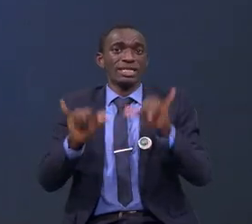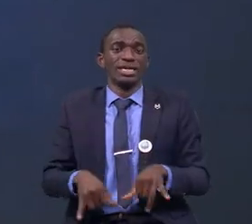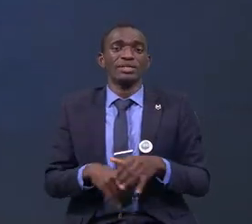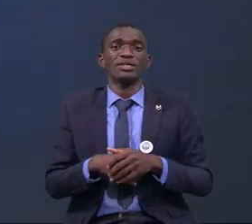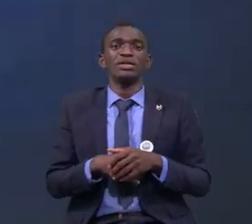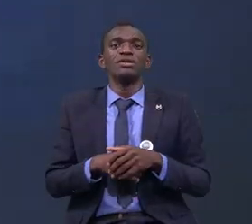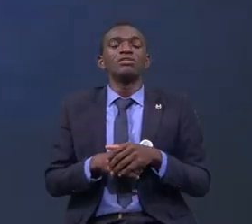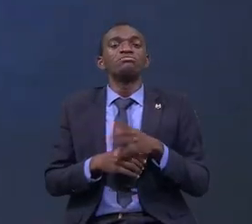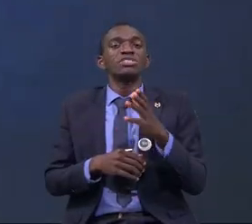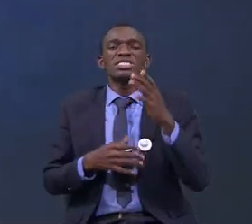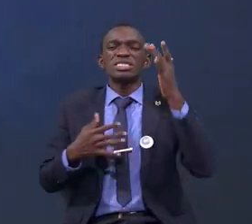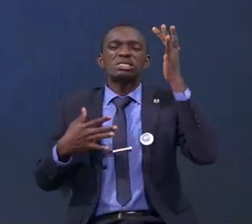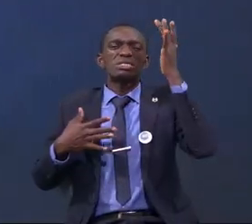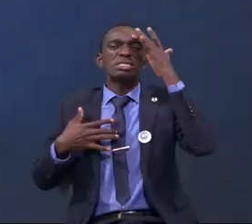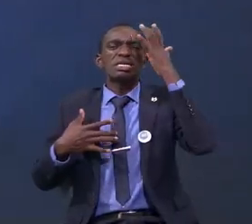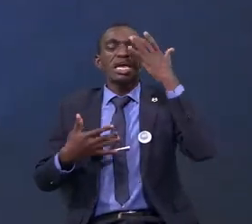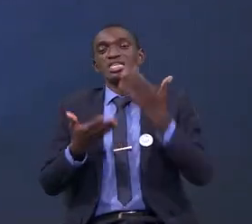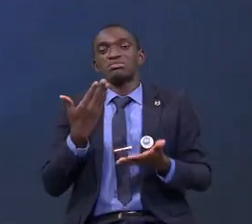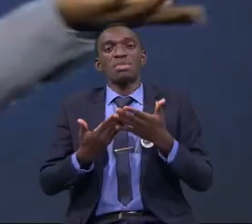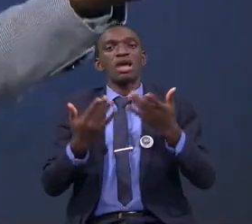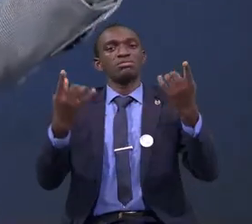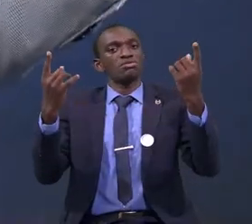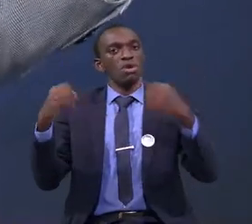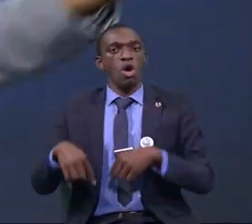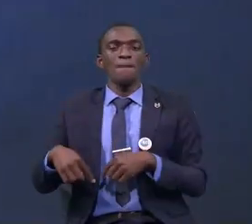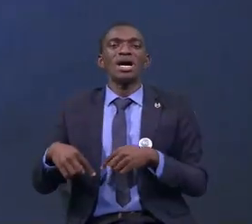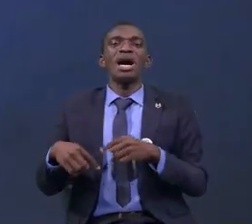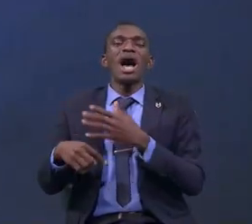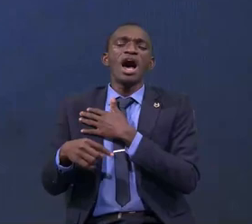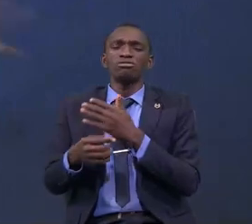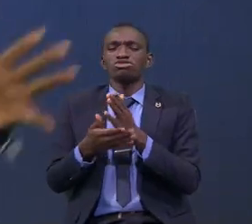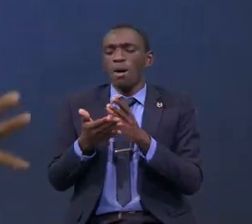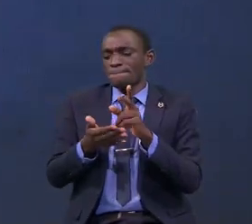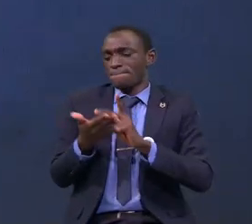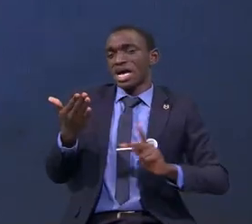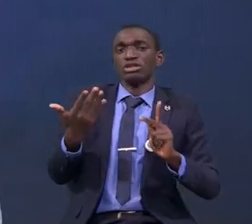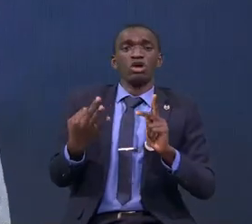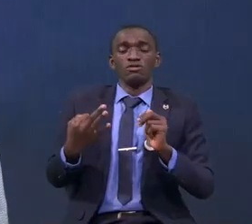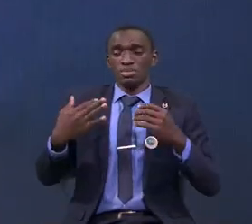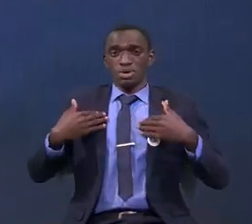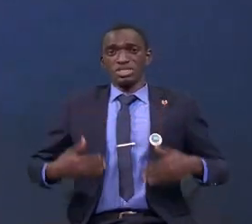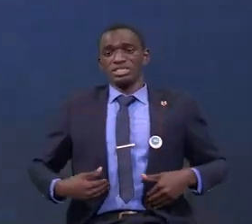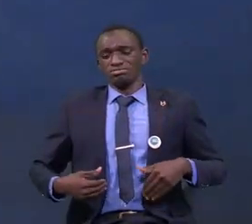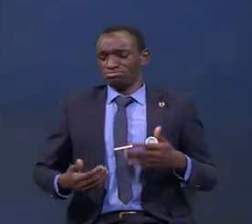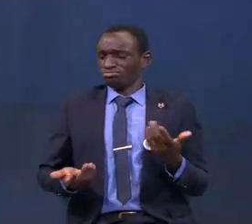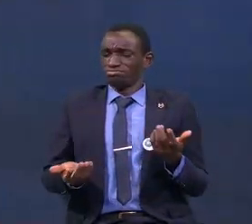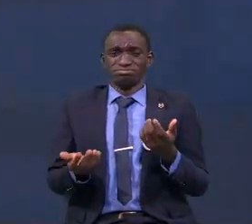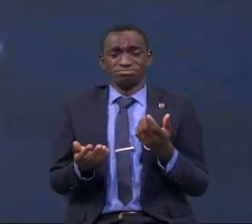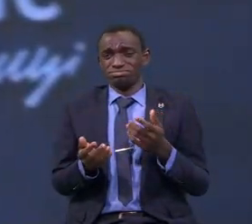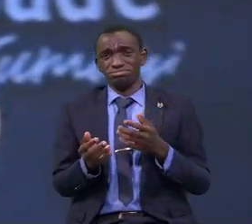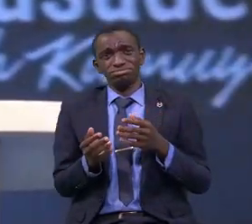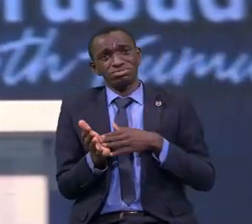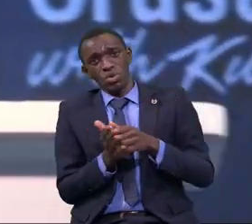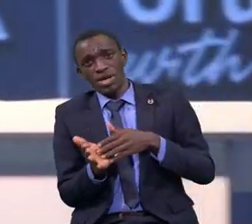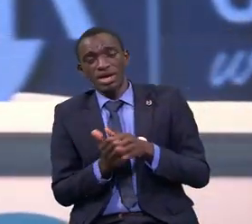are. Sickness might come. Some parts of your body, they are gone and dead.